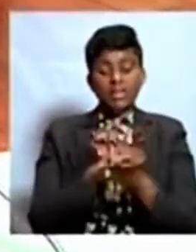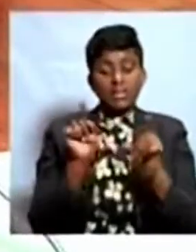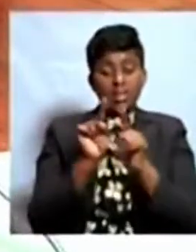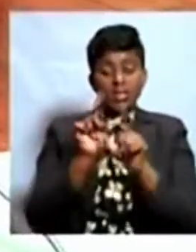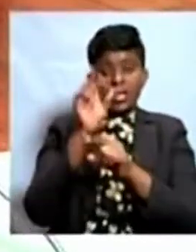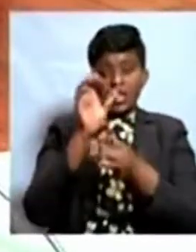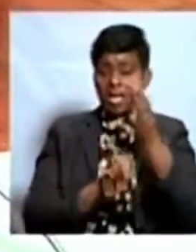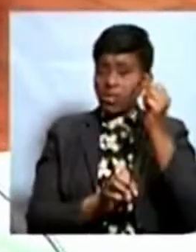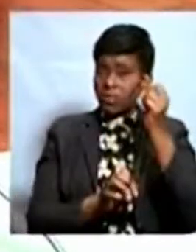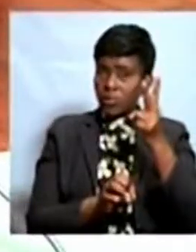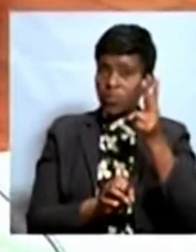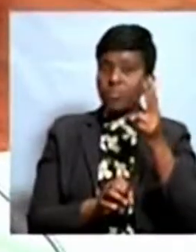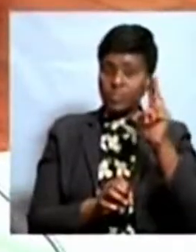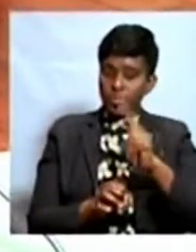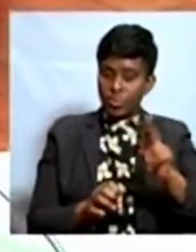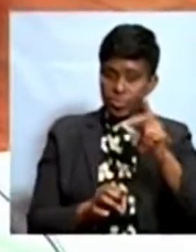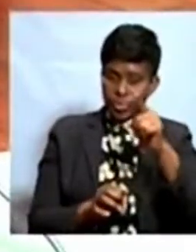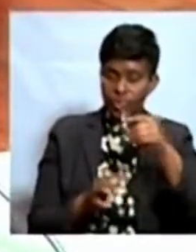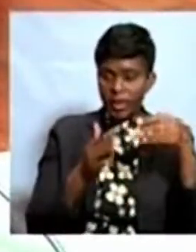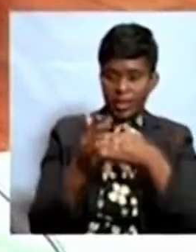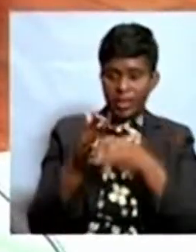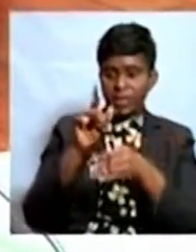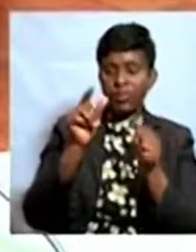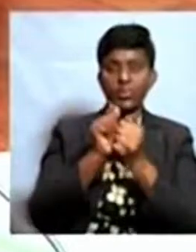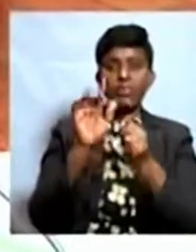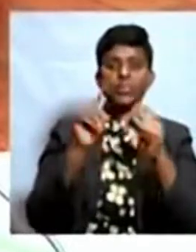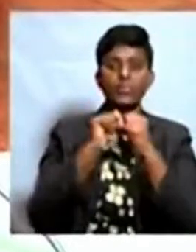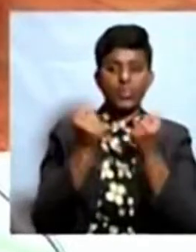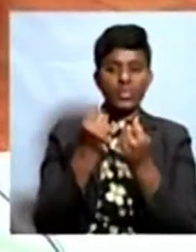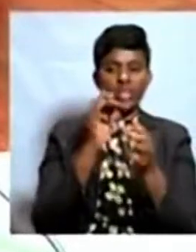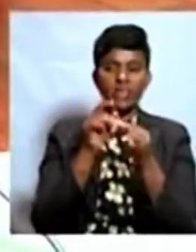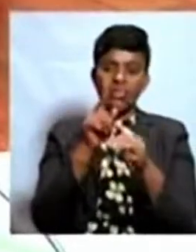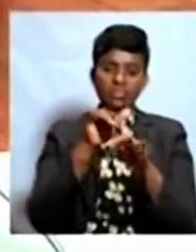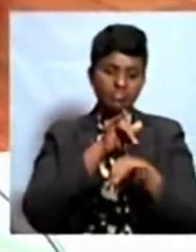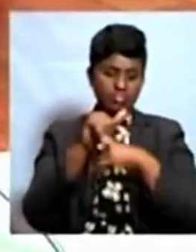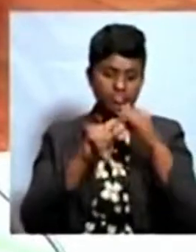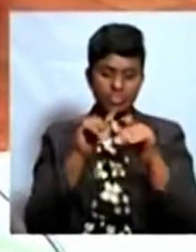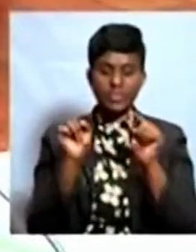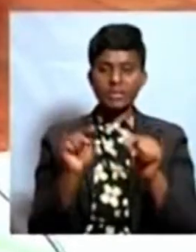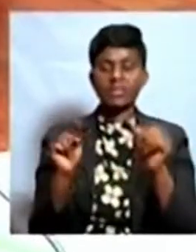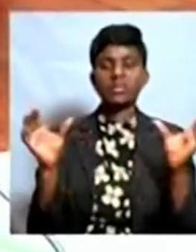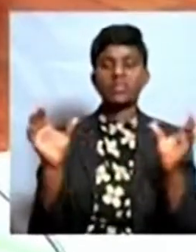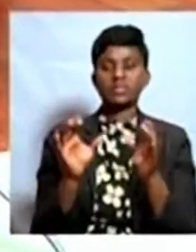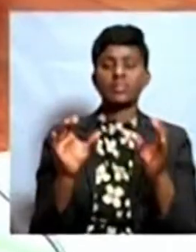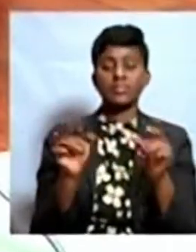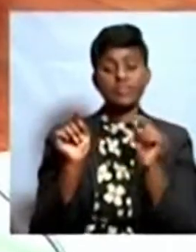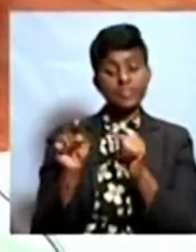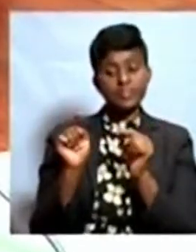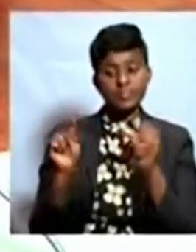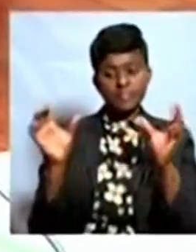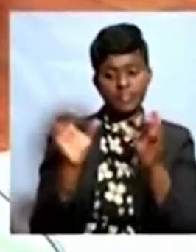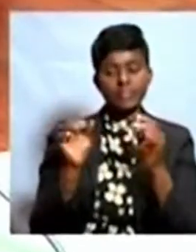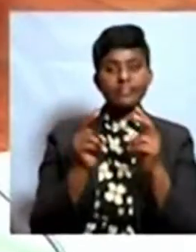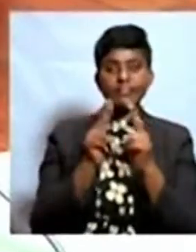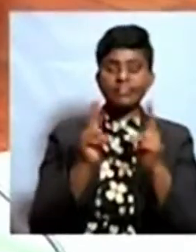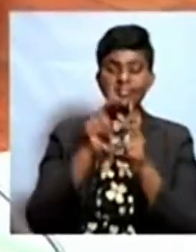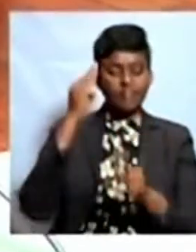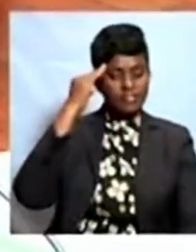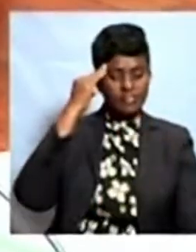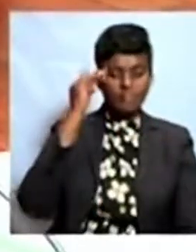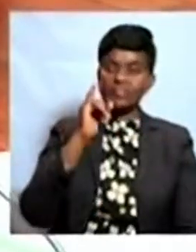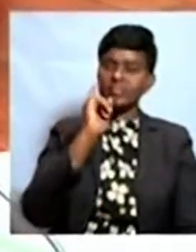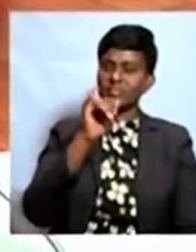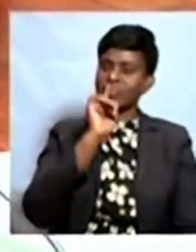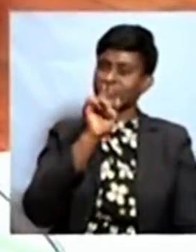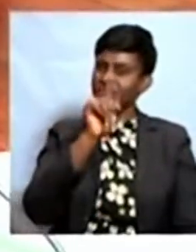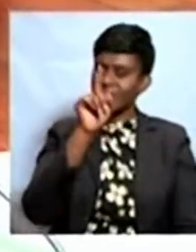cap 12 can be used against you and your team if you deliberately mislead this committee. This committee is very confident that you cannot